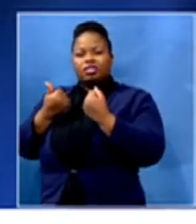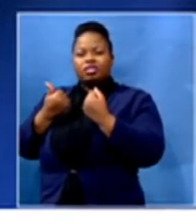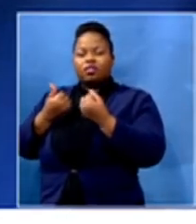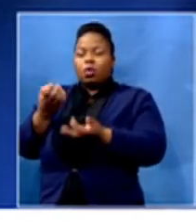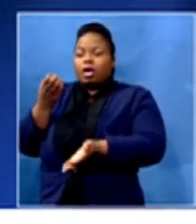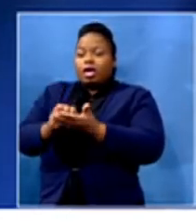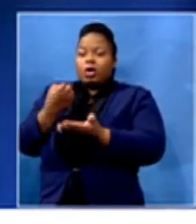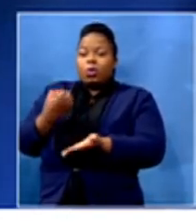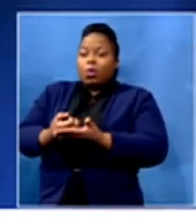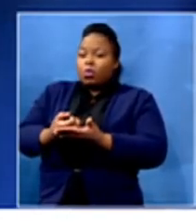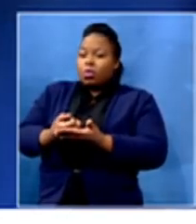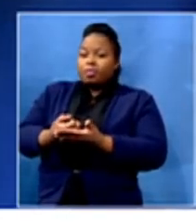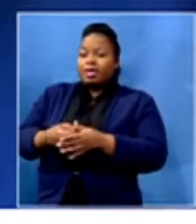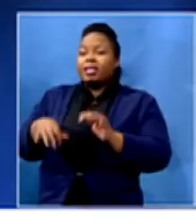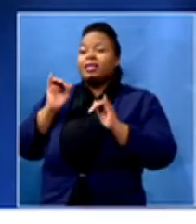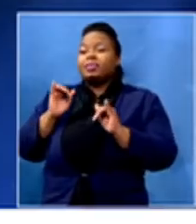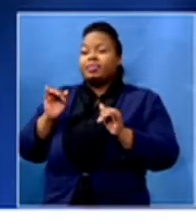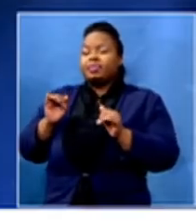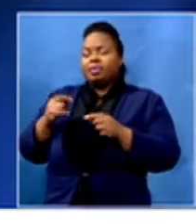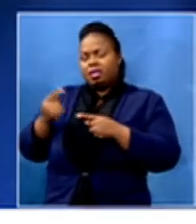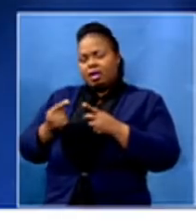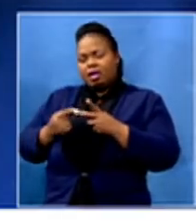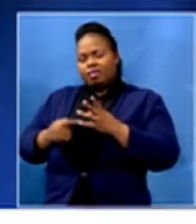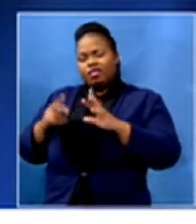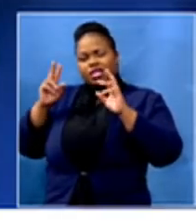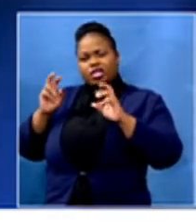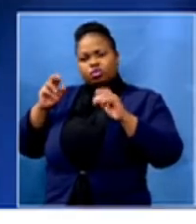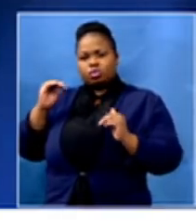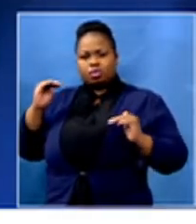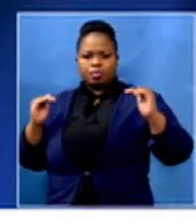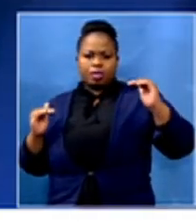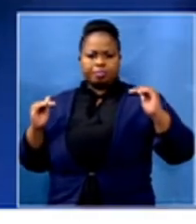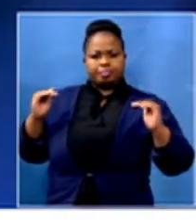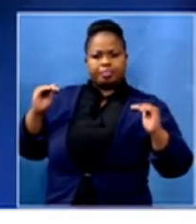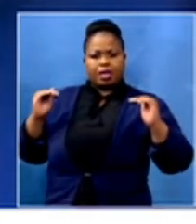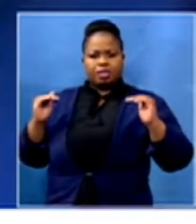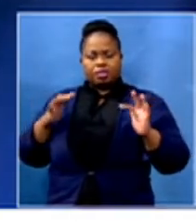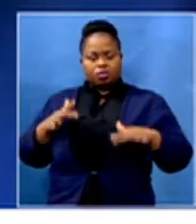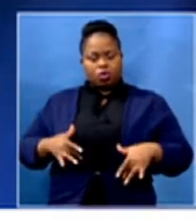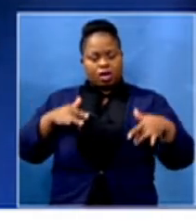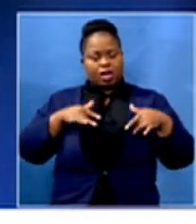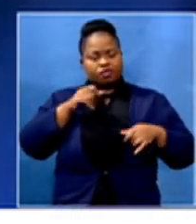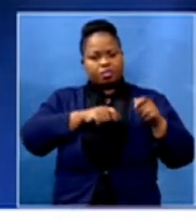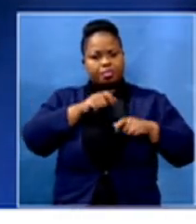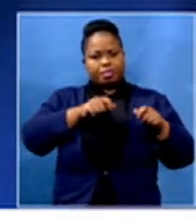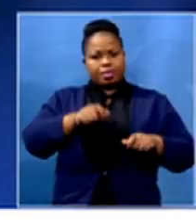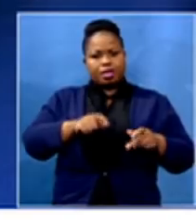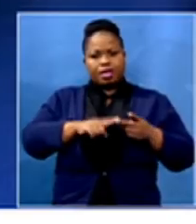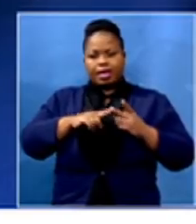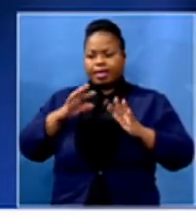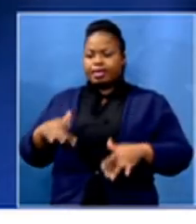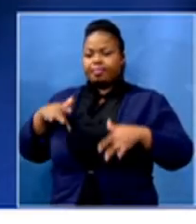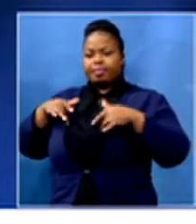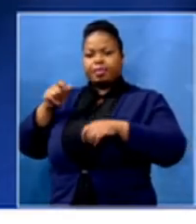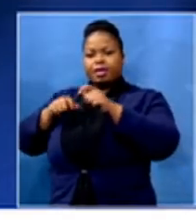economy that is not doing well. All of these issues have to be balanced. So we have to balance the lives and the livelihoods. And balancing the two